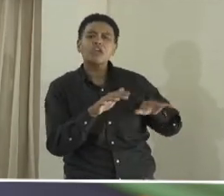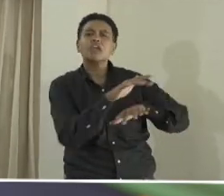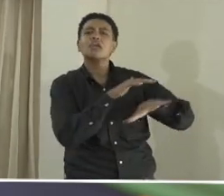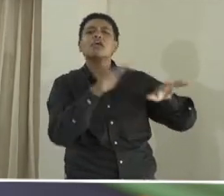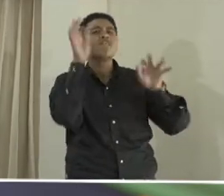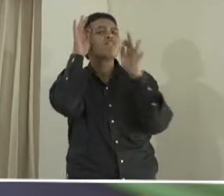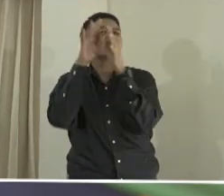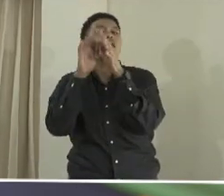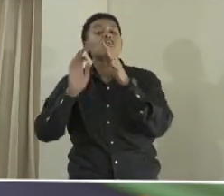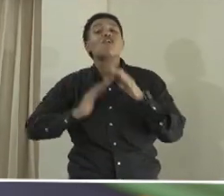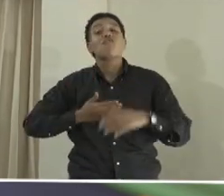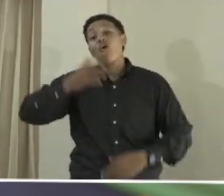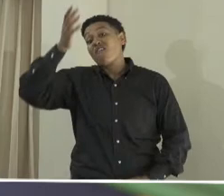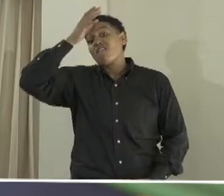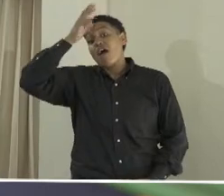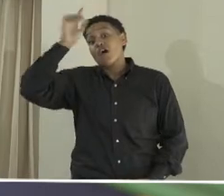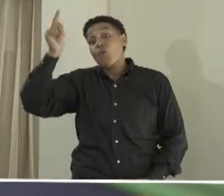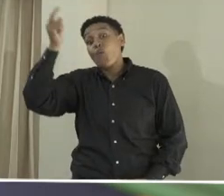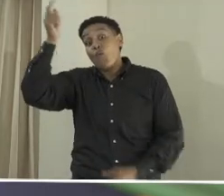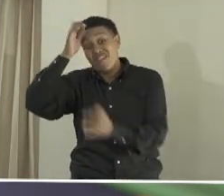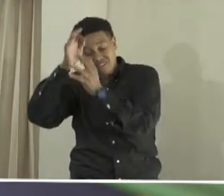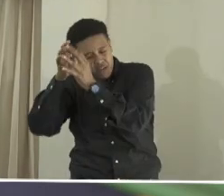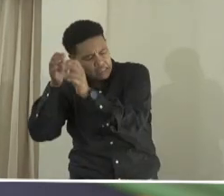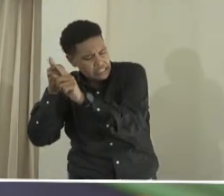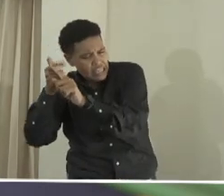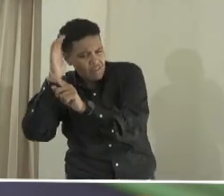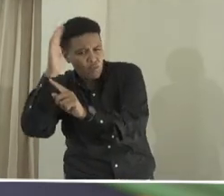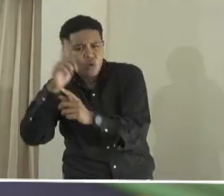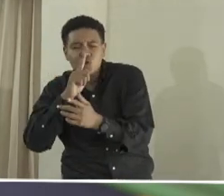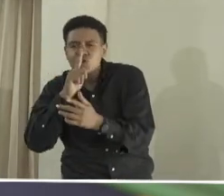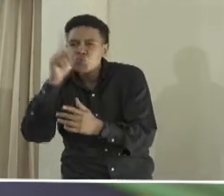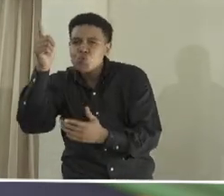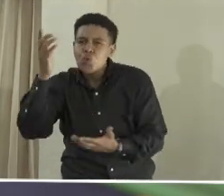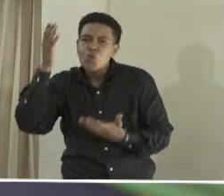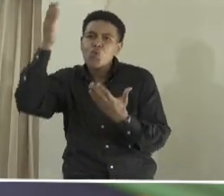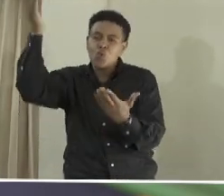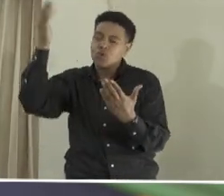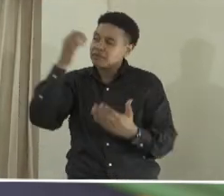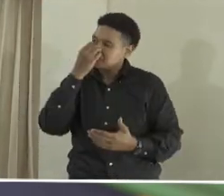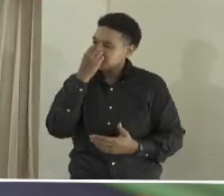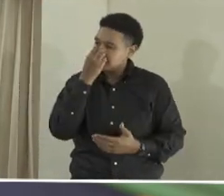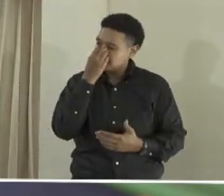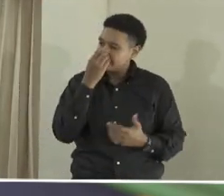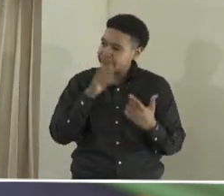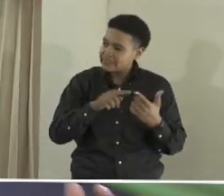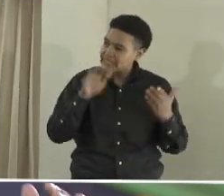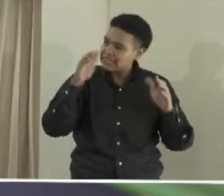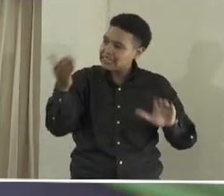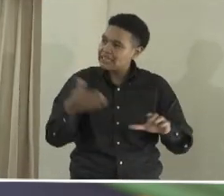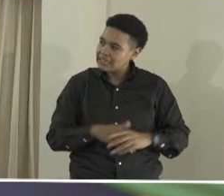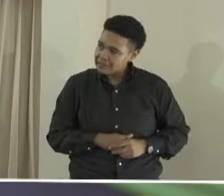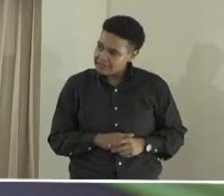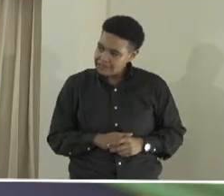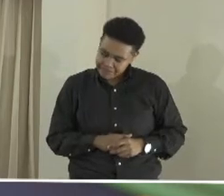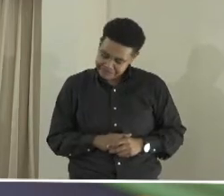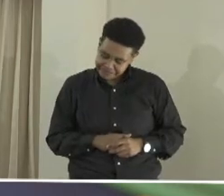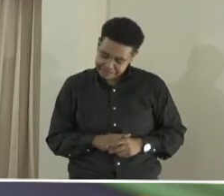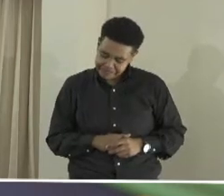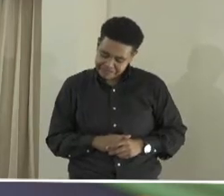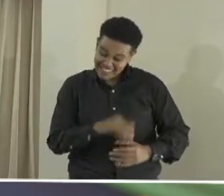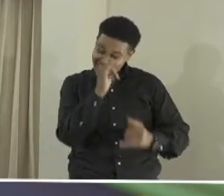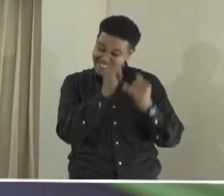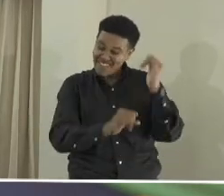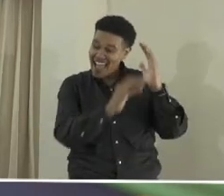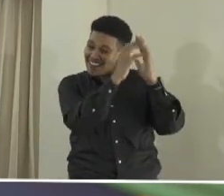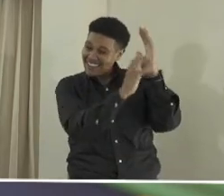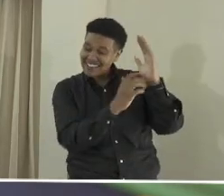Faith of our fathers, holy faith, we will be true to thee till death. And then the final stanza, faith